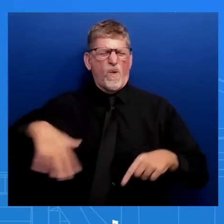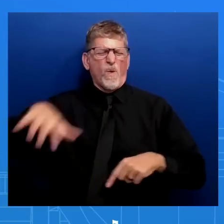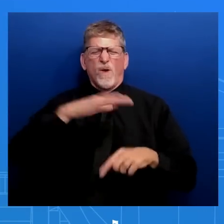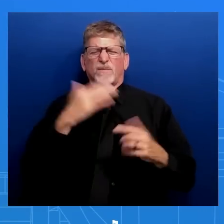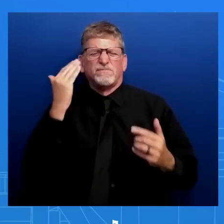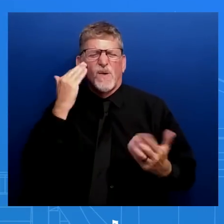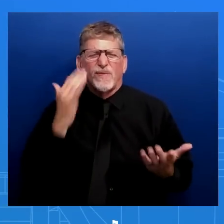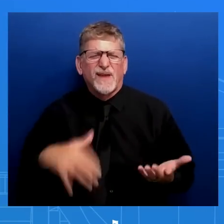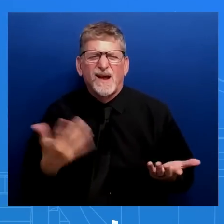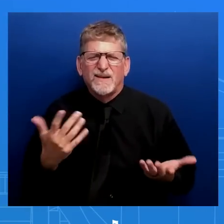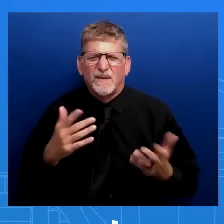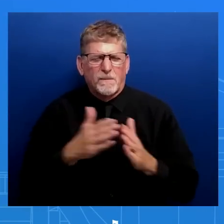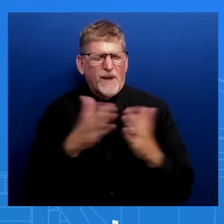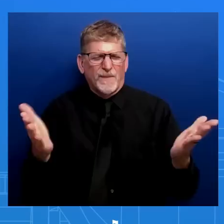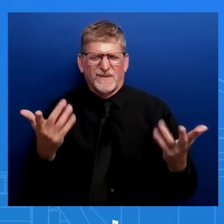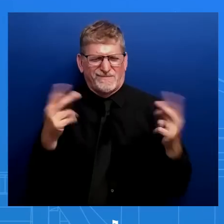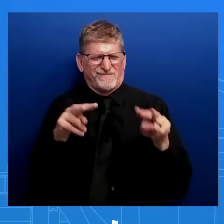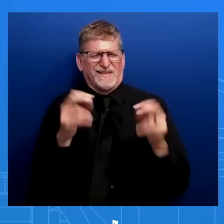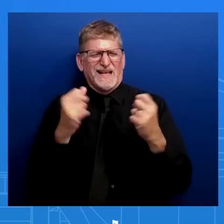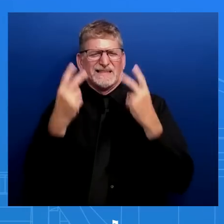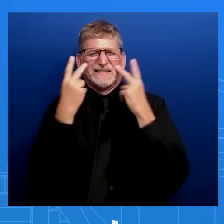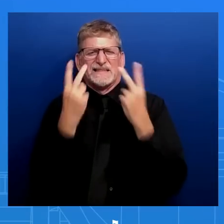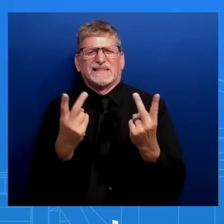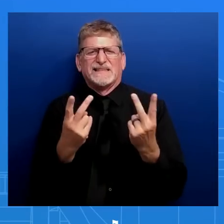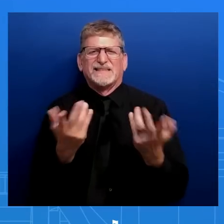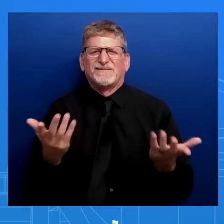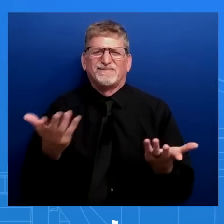I'm not going to talk about intelligence matters.